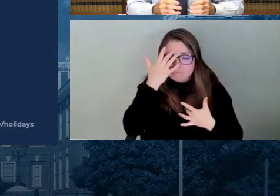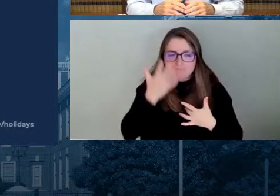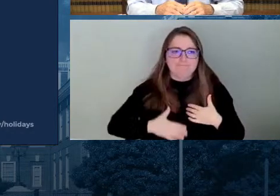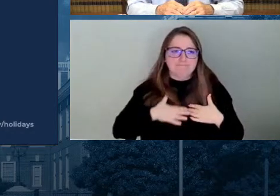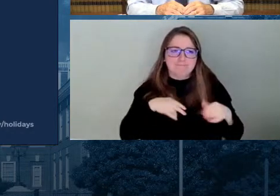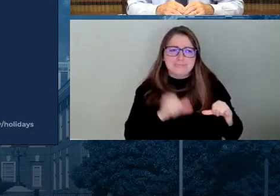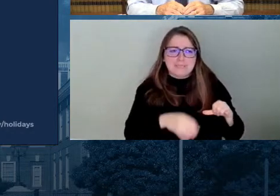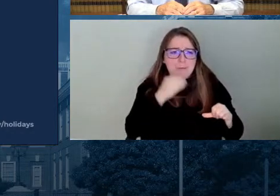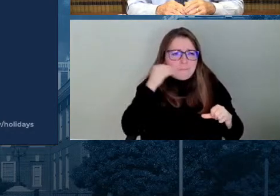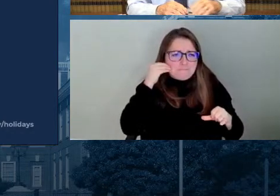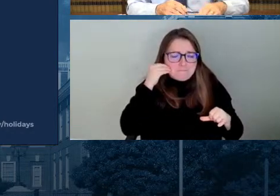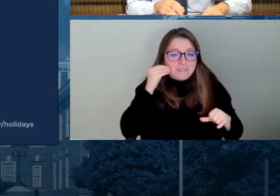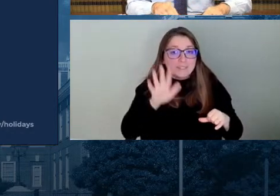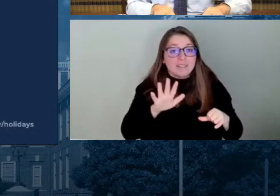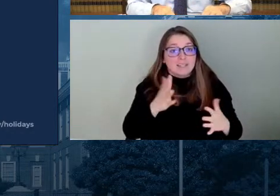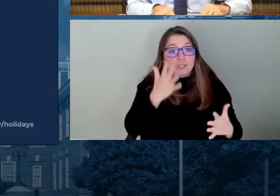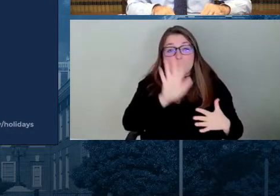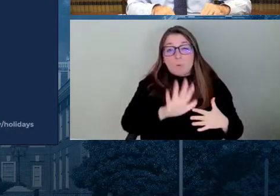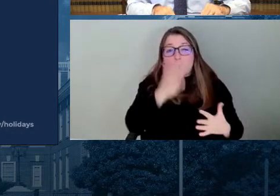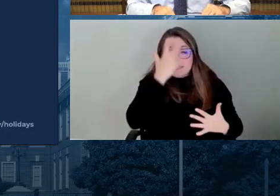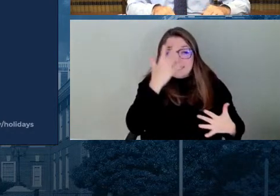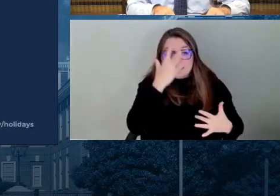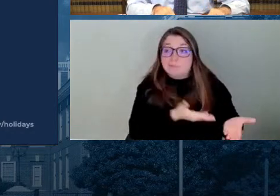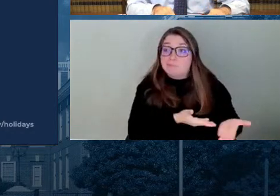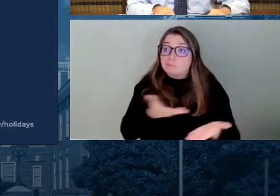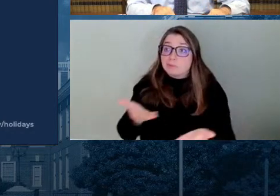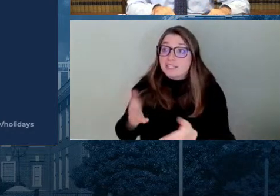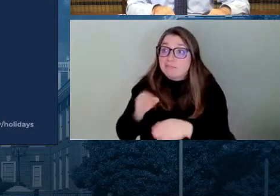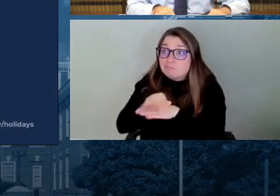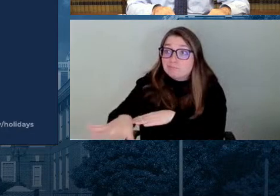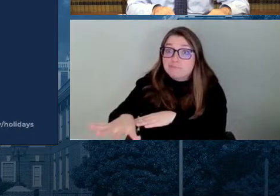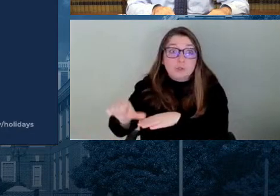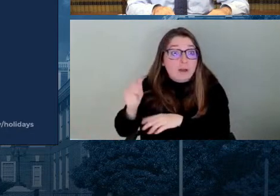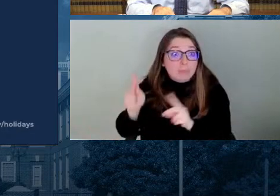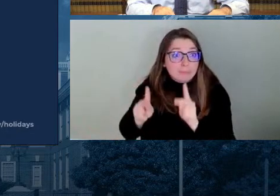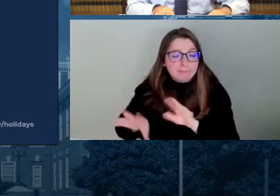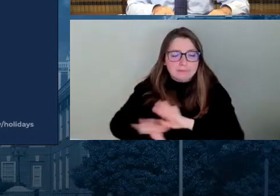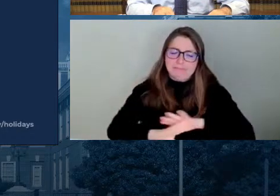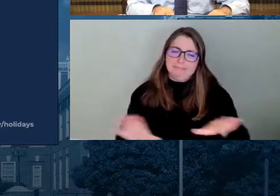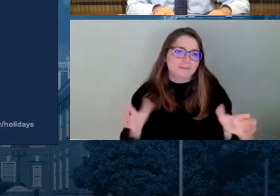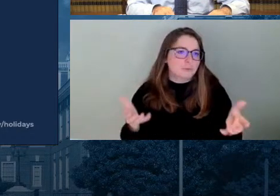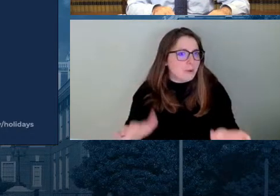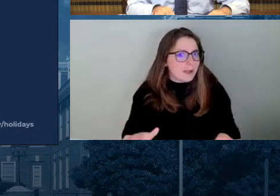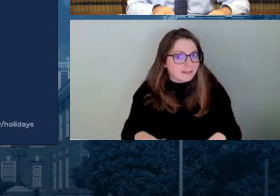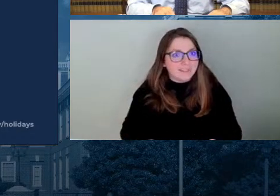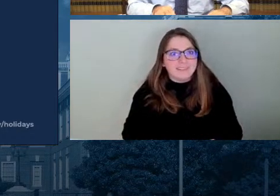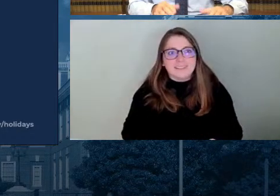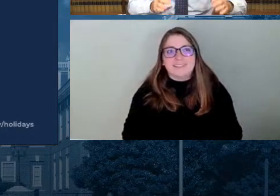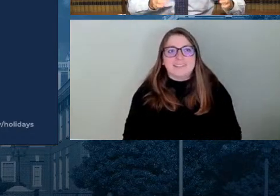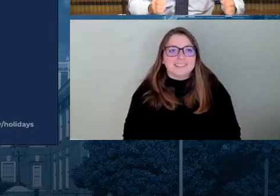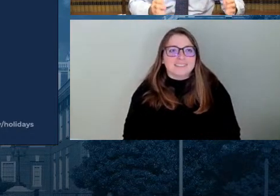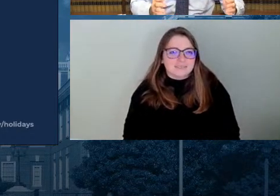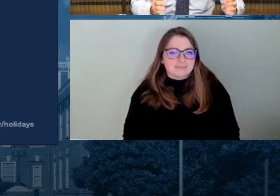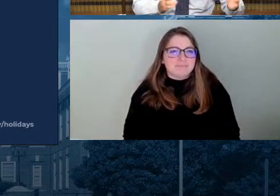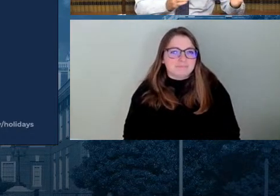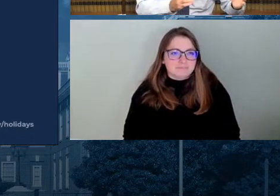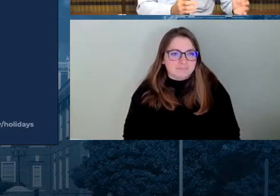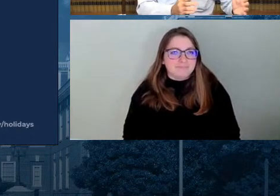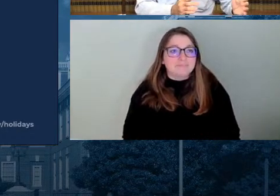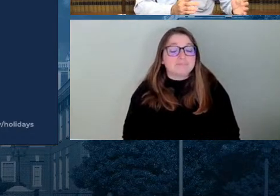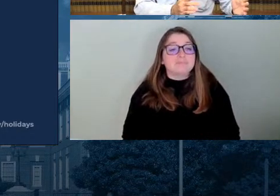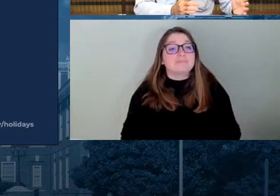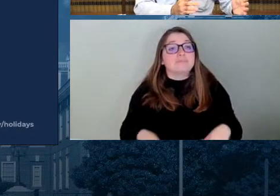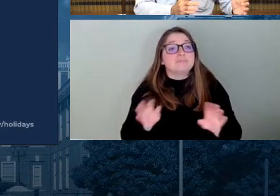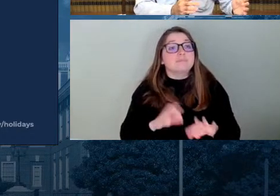whatever it might be, the flu or COVID, and spreading it to friends and neighbors. Get vaccinated